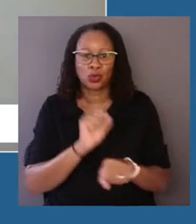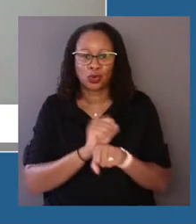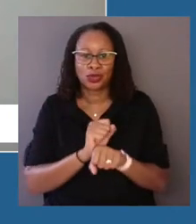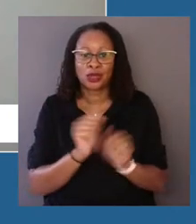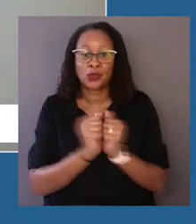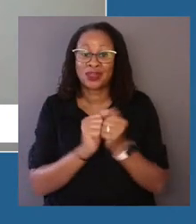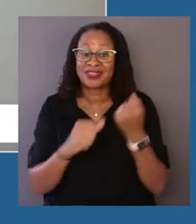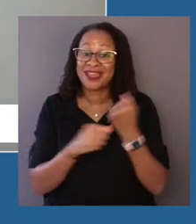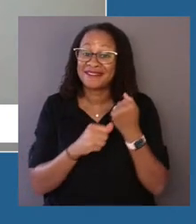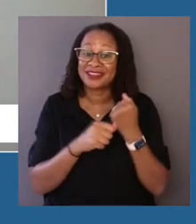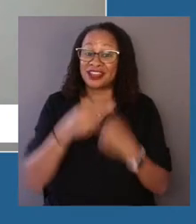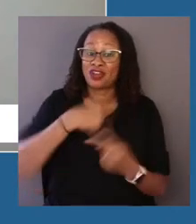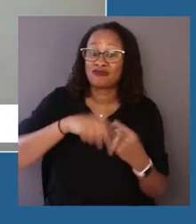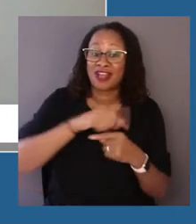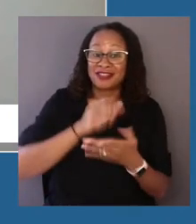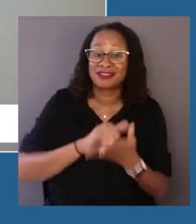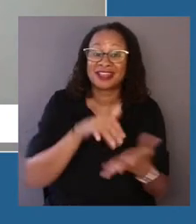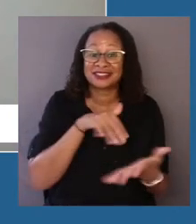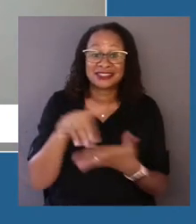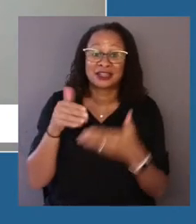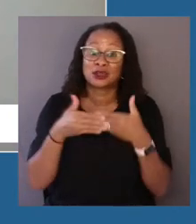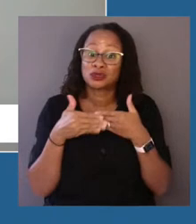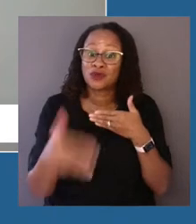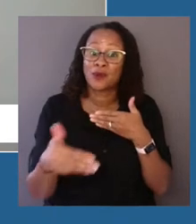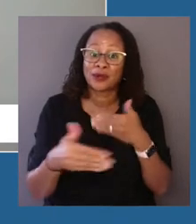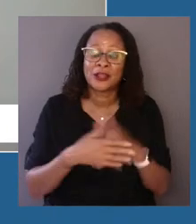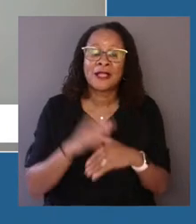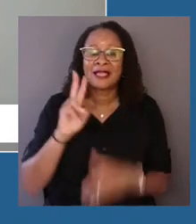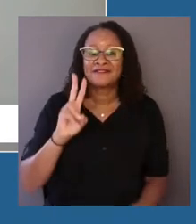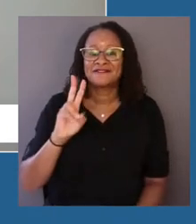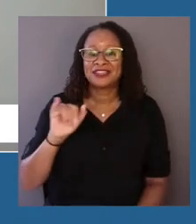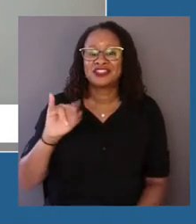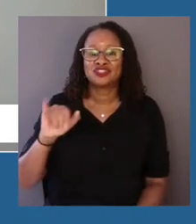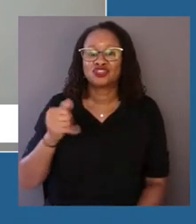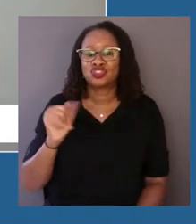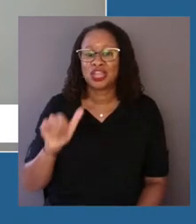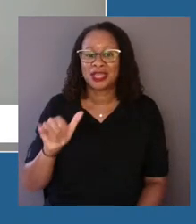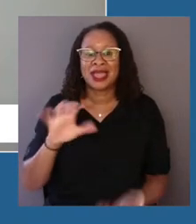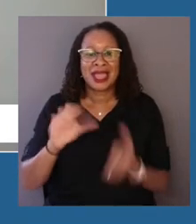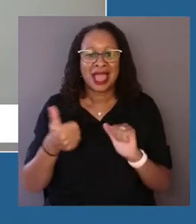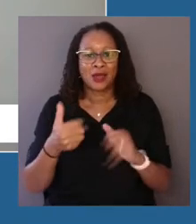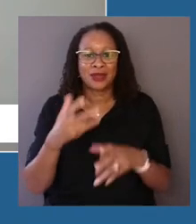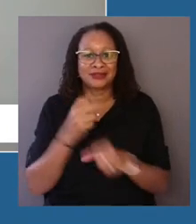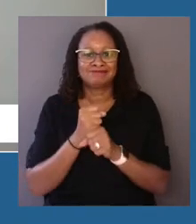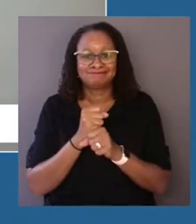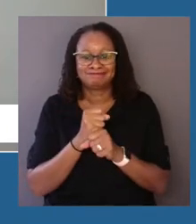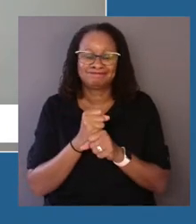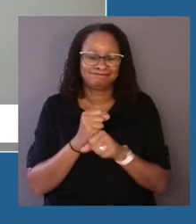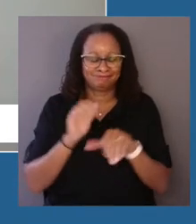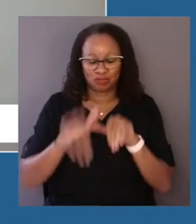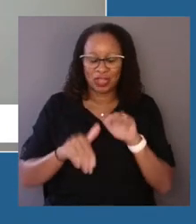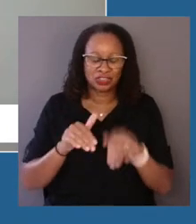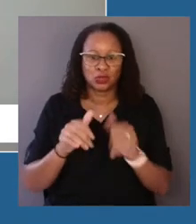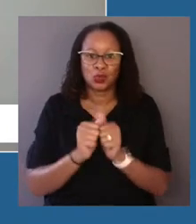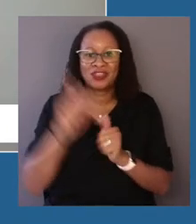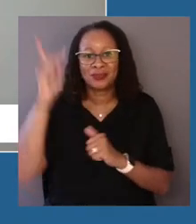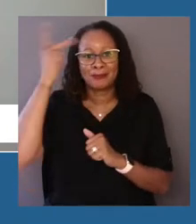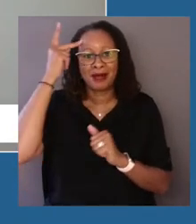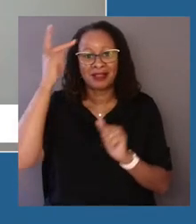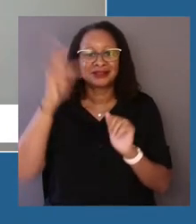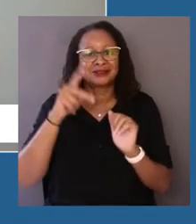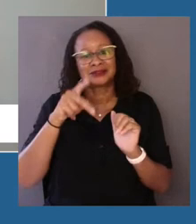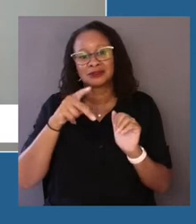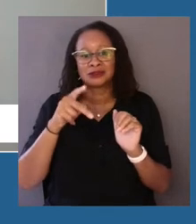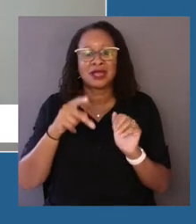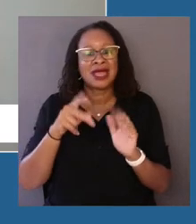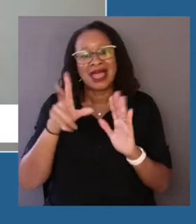around this study moves forward, Vijay, how it gains traction with with policymakers who are, among other